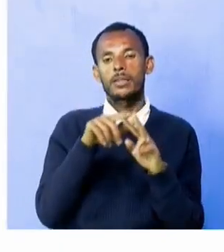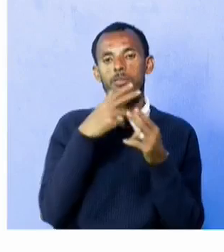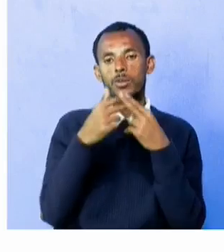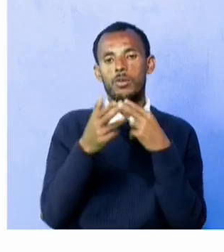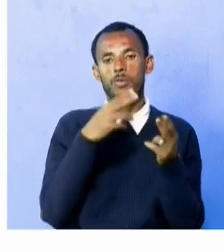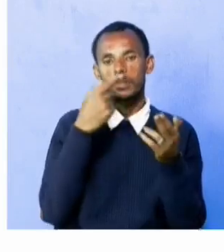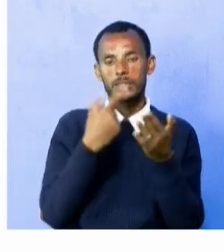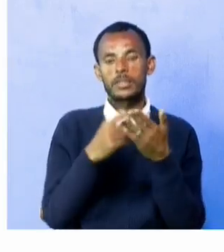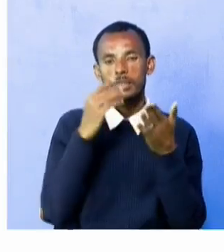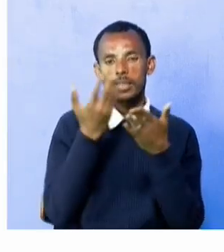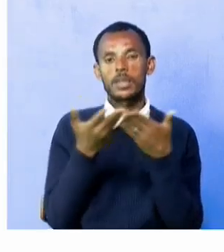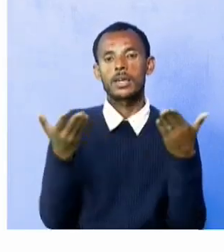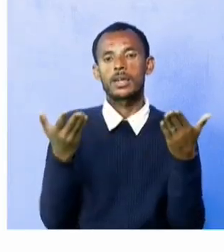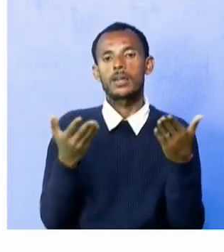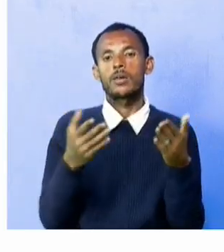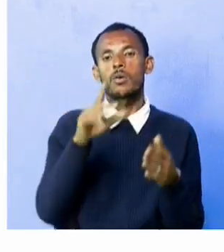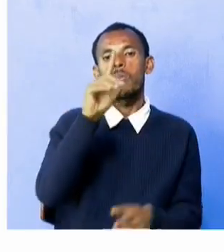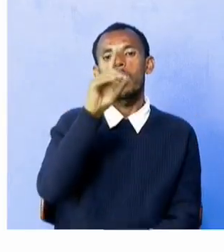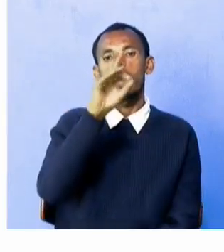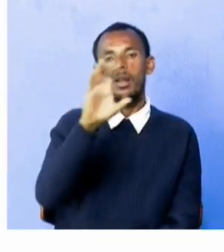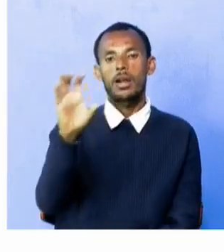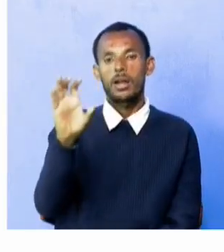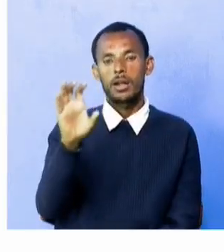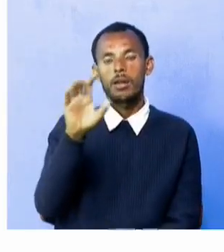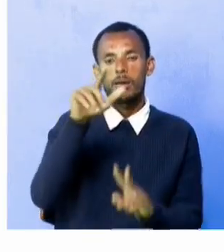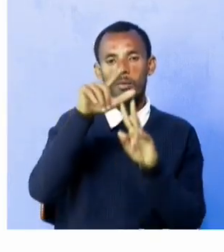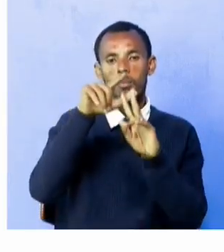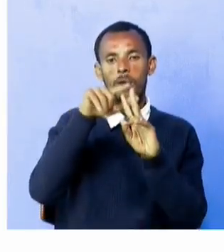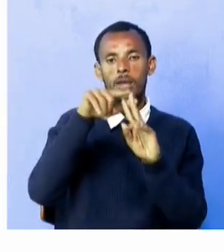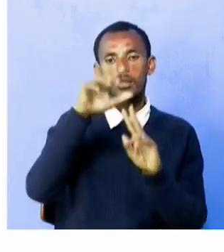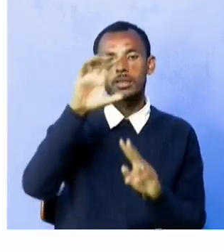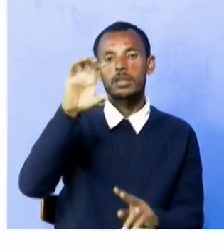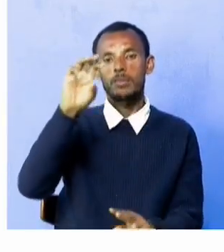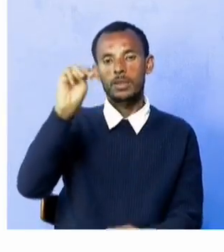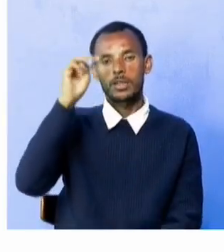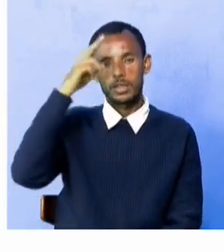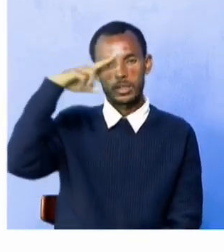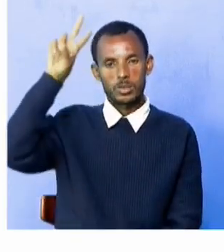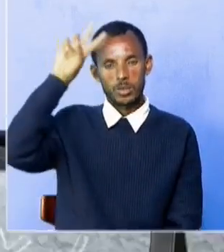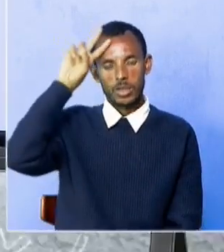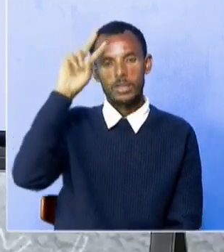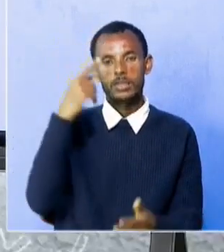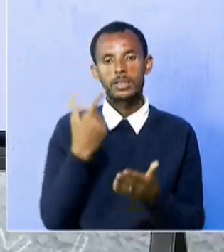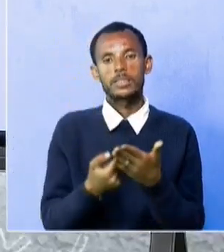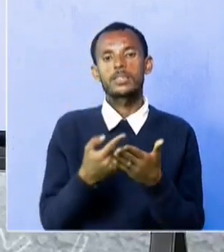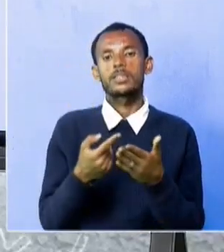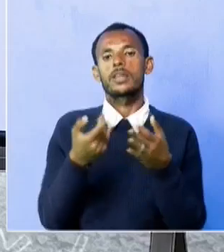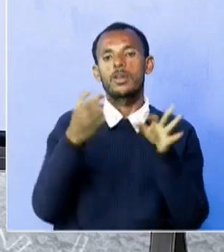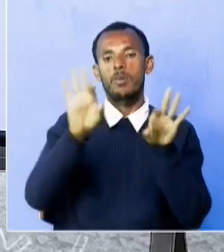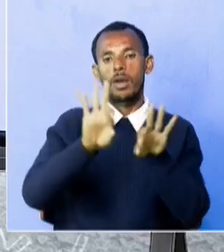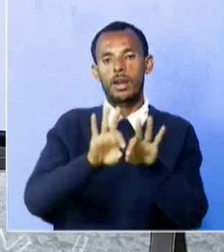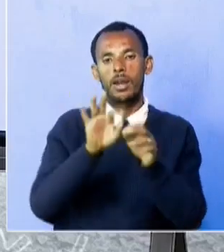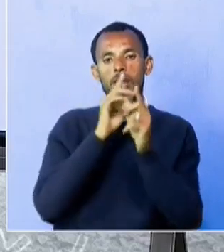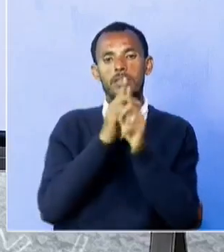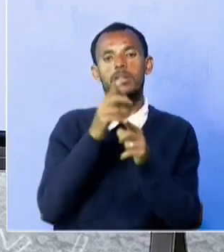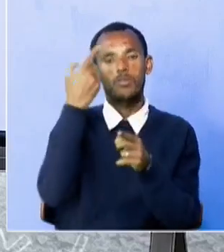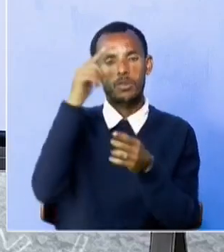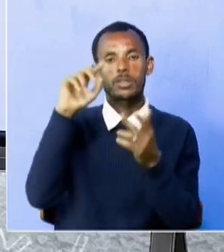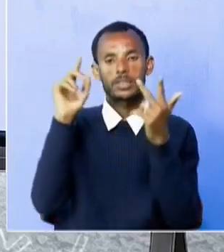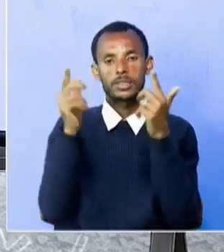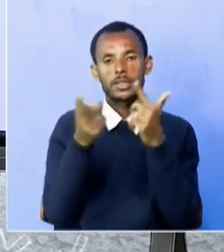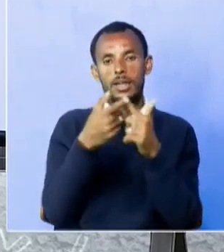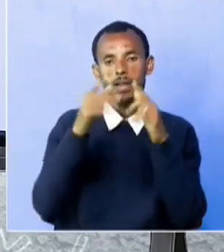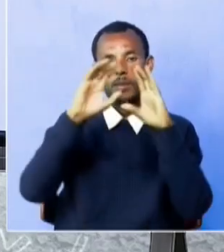of this thing becomes 100 pi centimeter square. So this is the required answer for the second